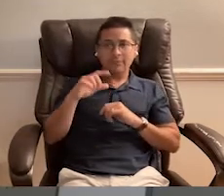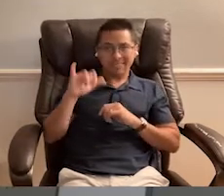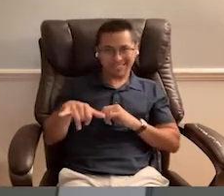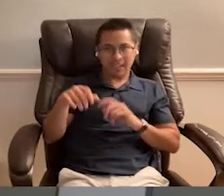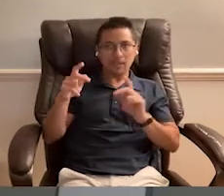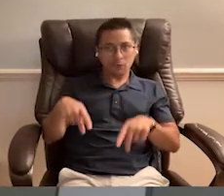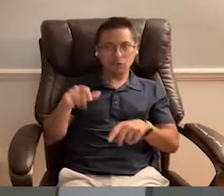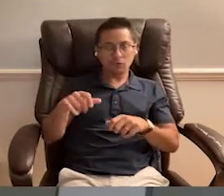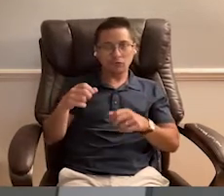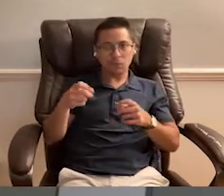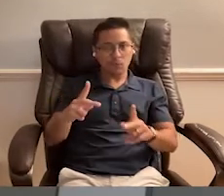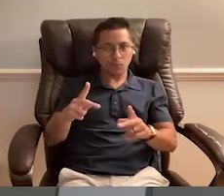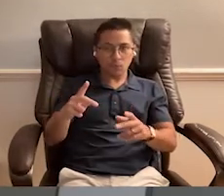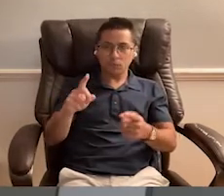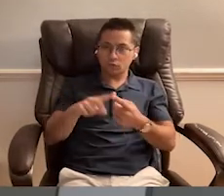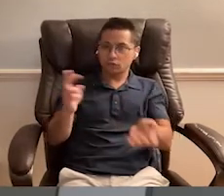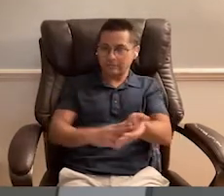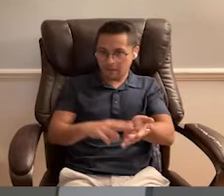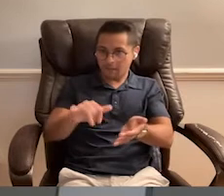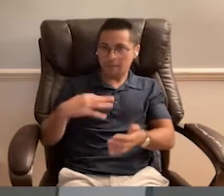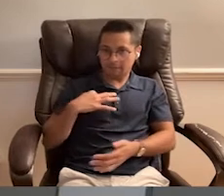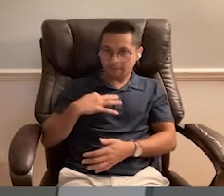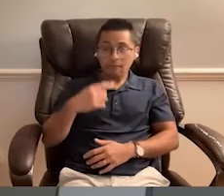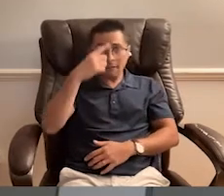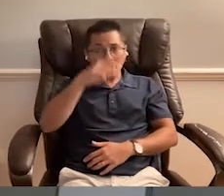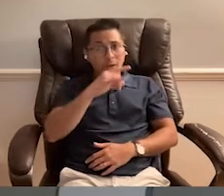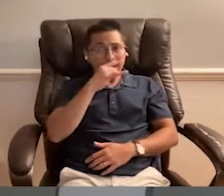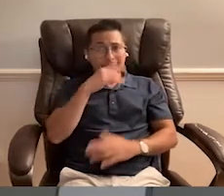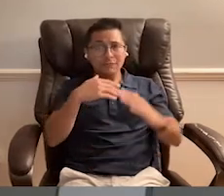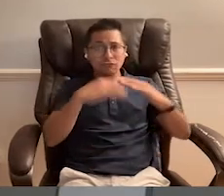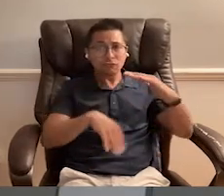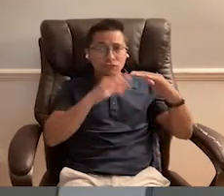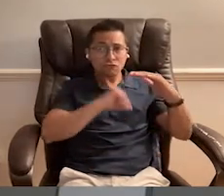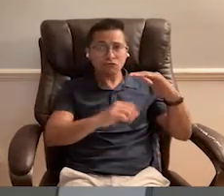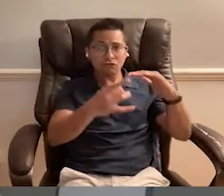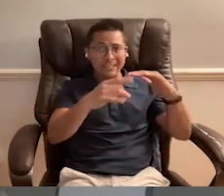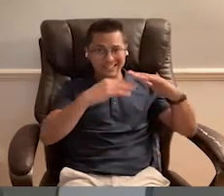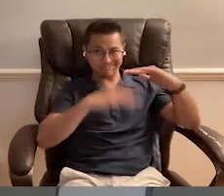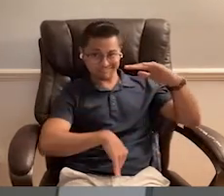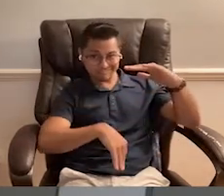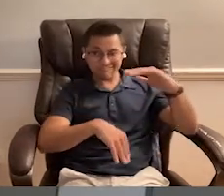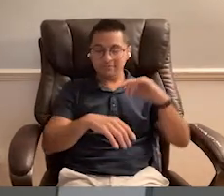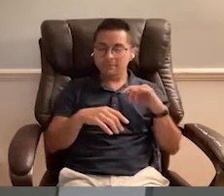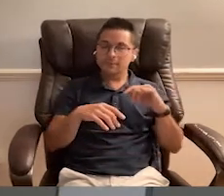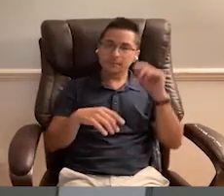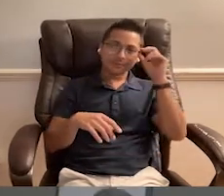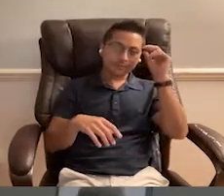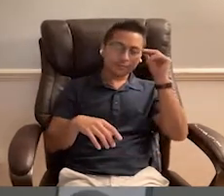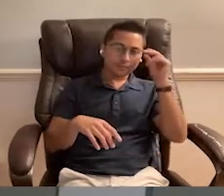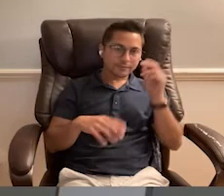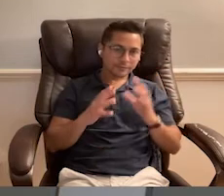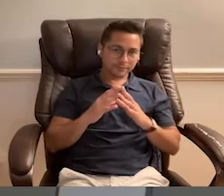is, that's the individual who is authorized to sign the application. For children under the age